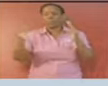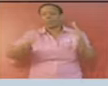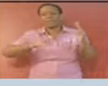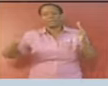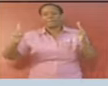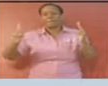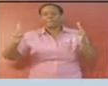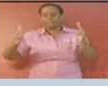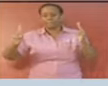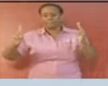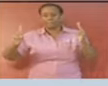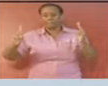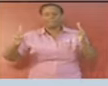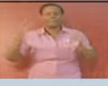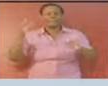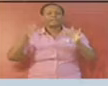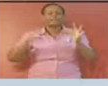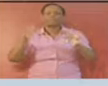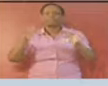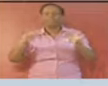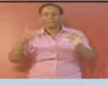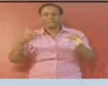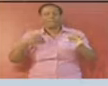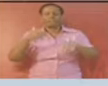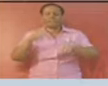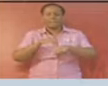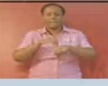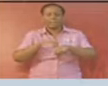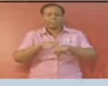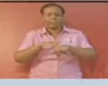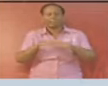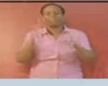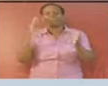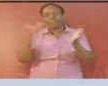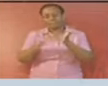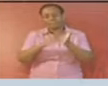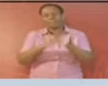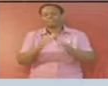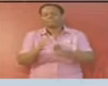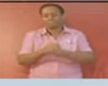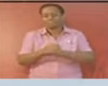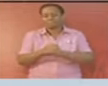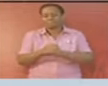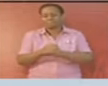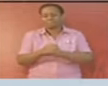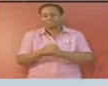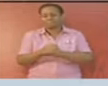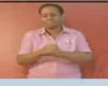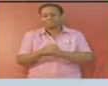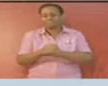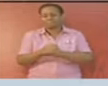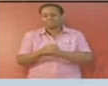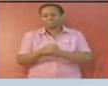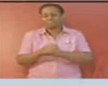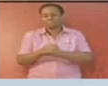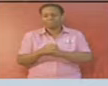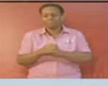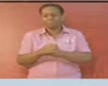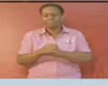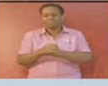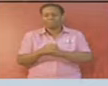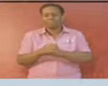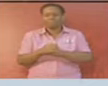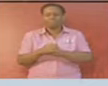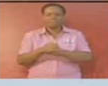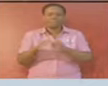will facilitate a second round of questions, one question per media house. Today we begin the question and answer segment